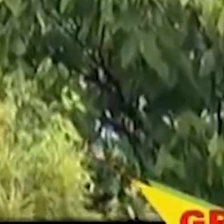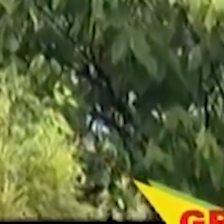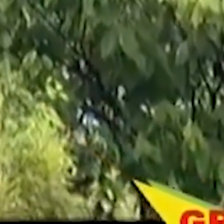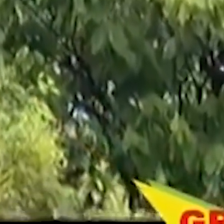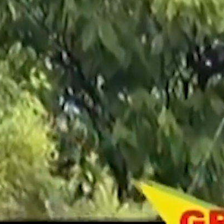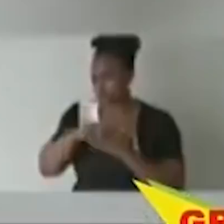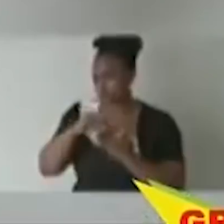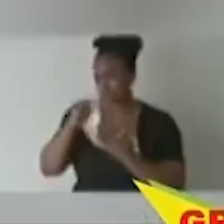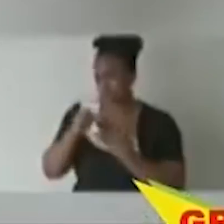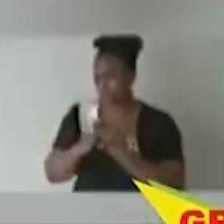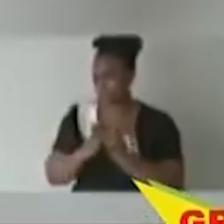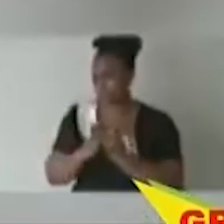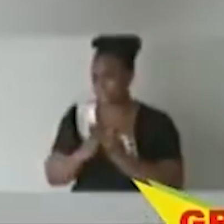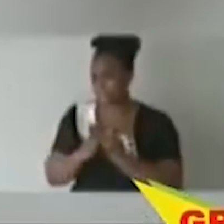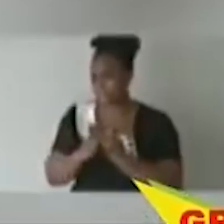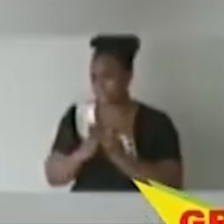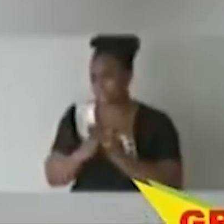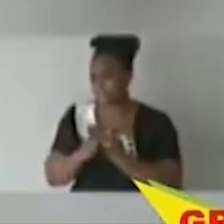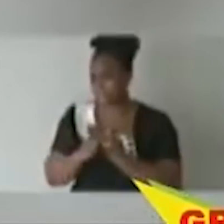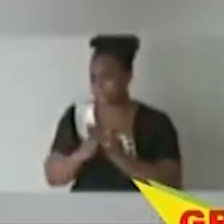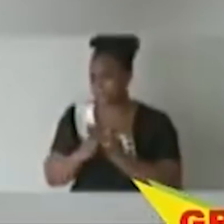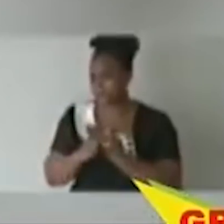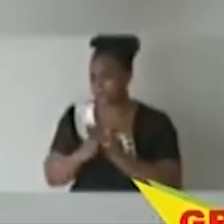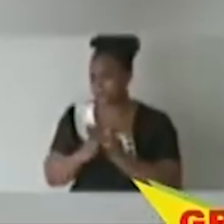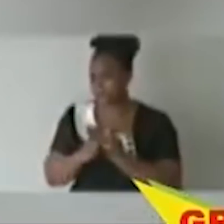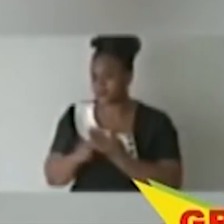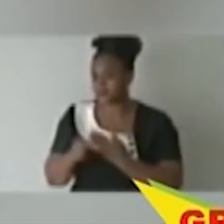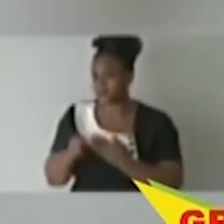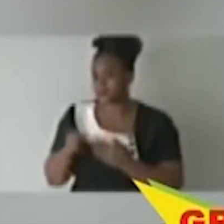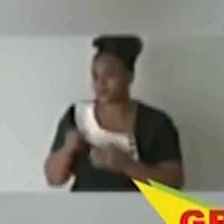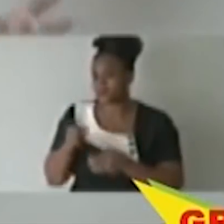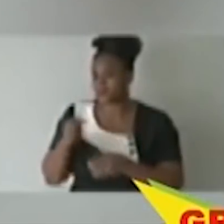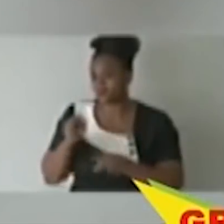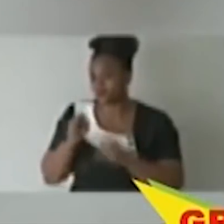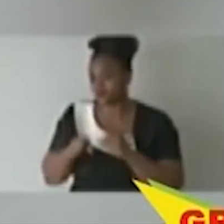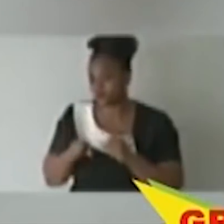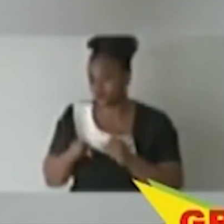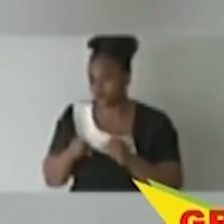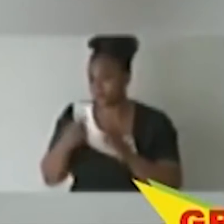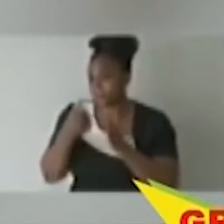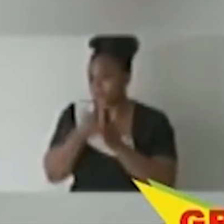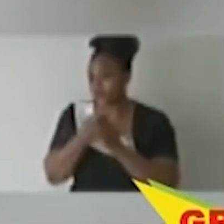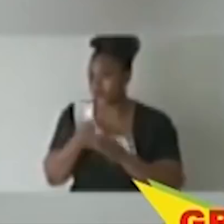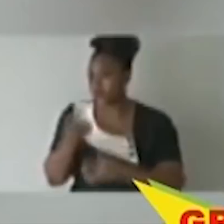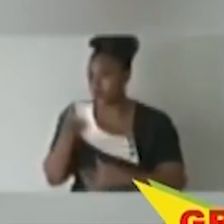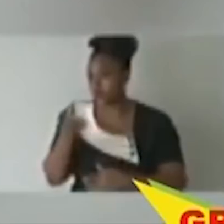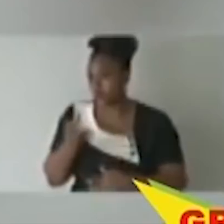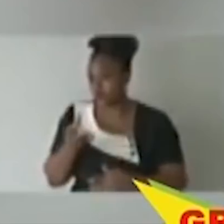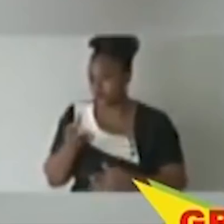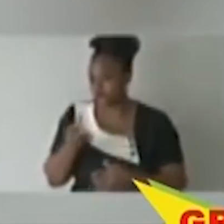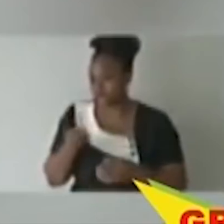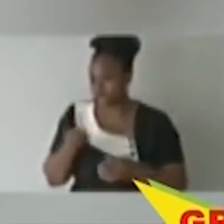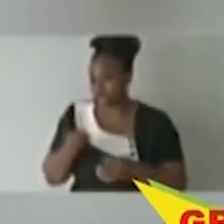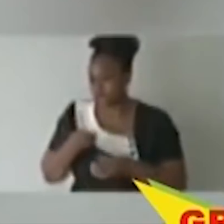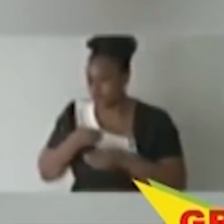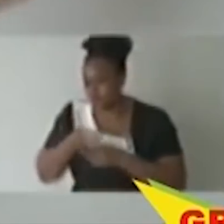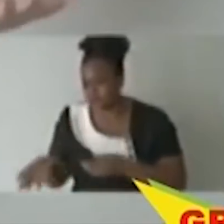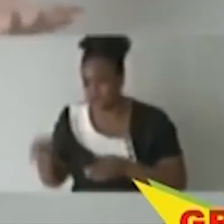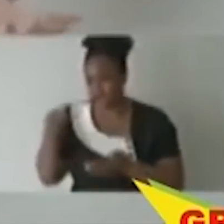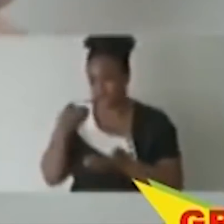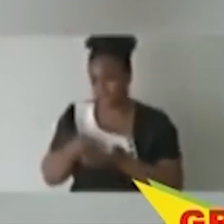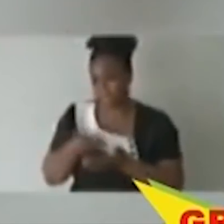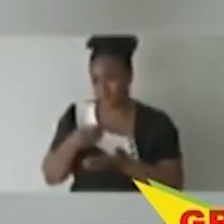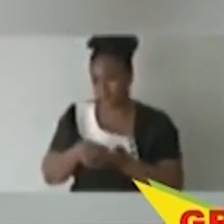actual documents. So the impact that you want, we'll just keep wasting the money again. And then we say